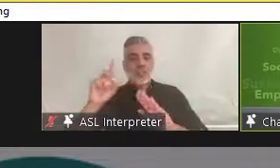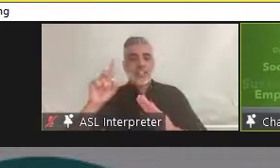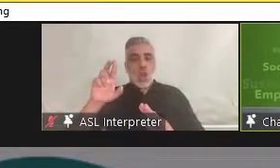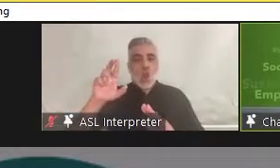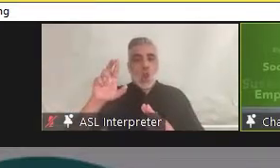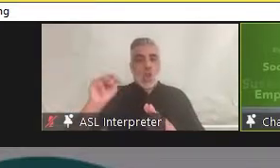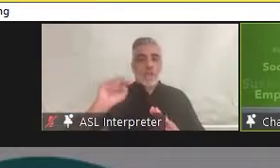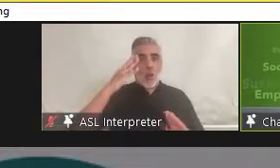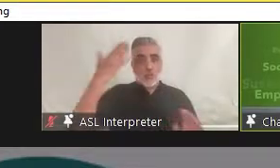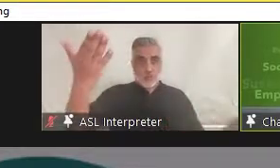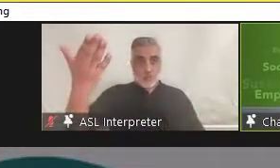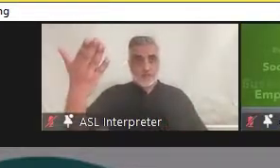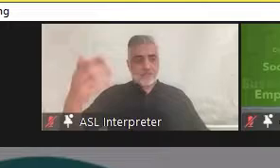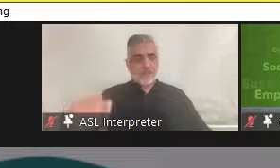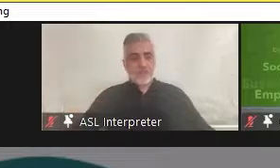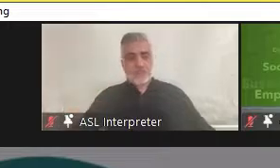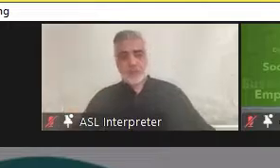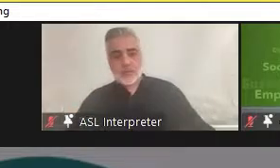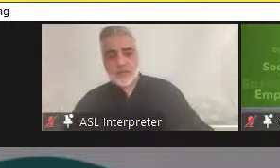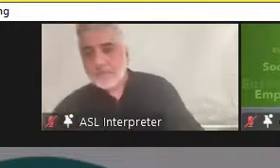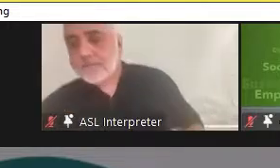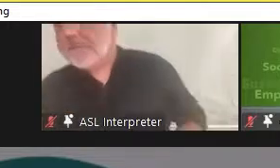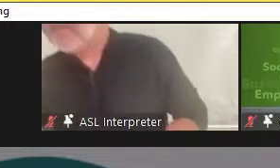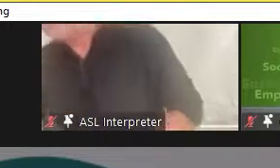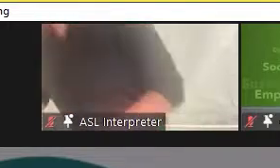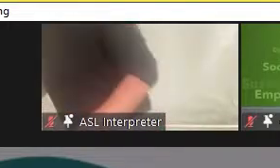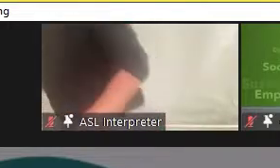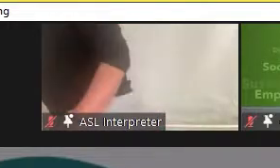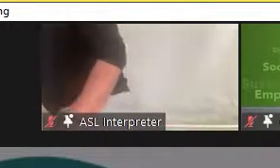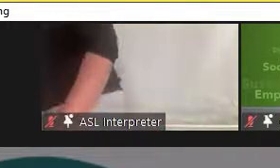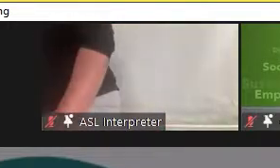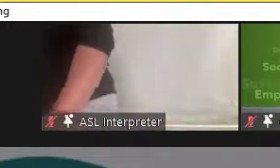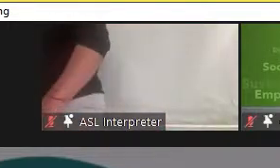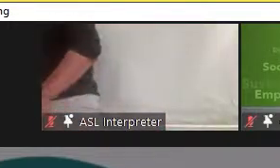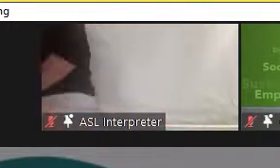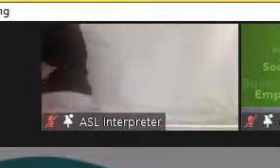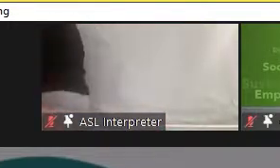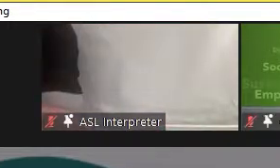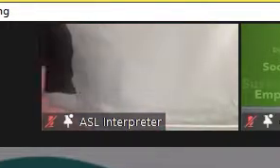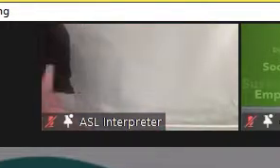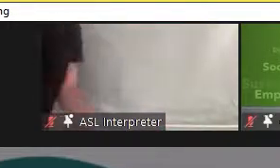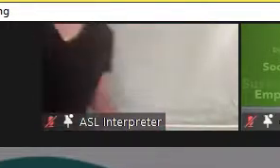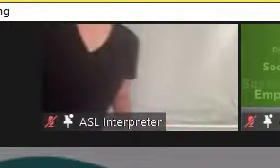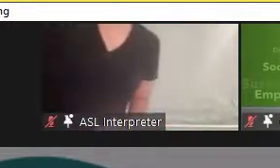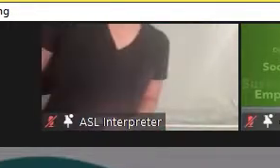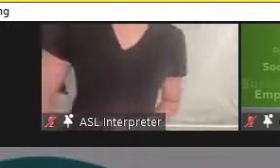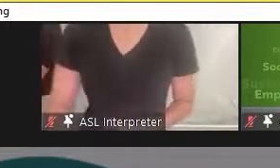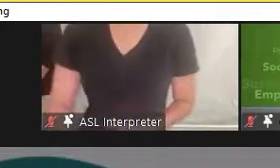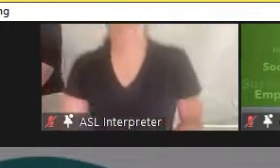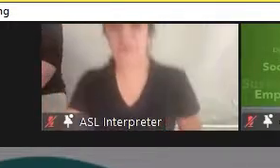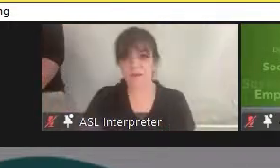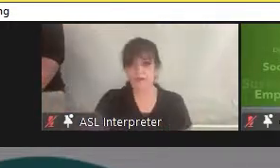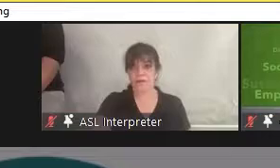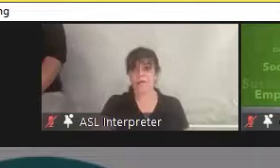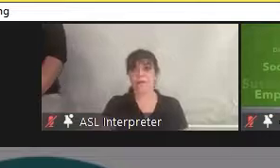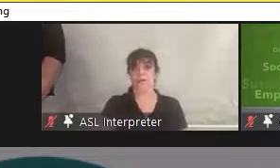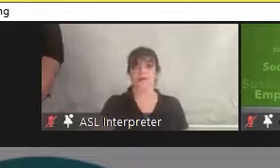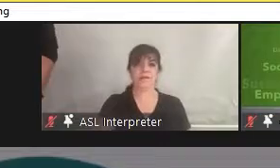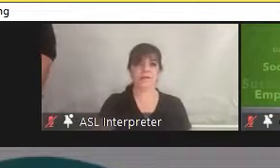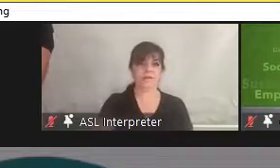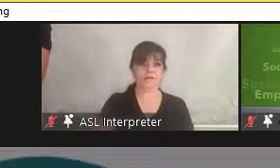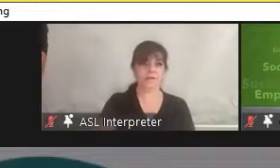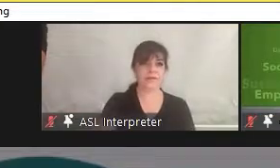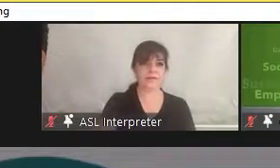to you, Narei. Thank you, Charlotte. Hello, everyone. My name is Narei Choi. I'm a senior urban development specialist at the World